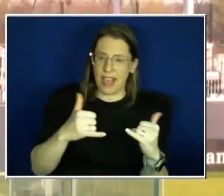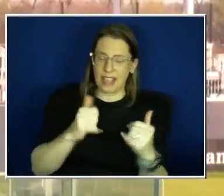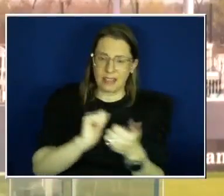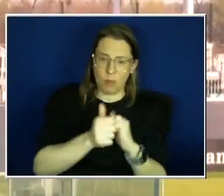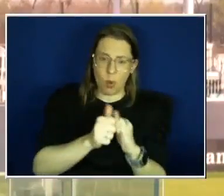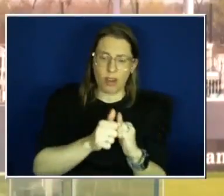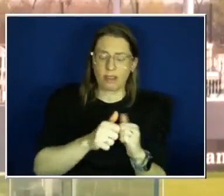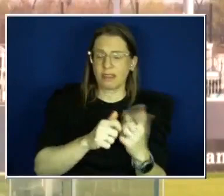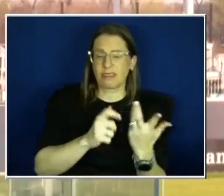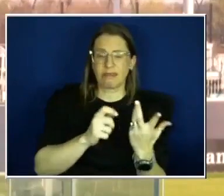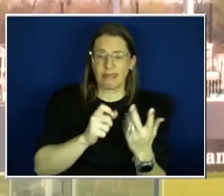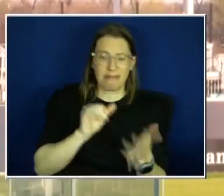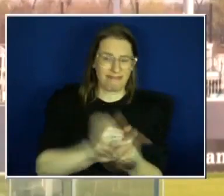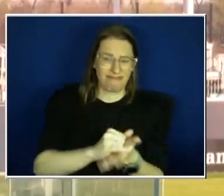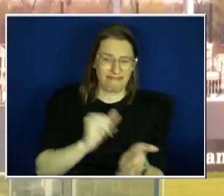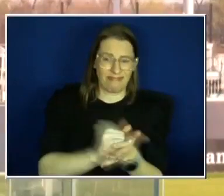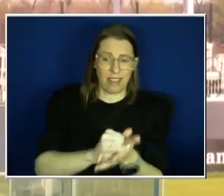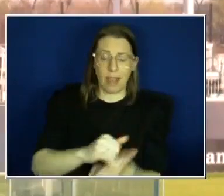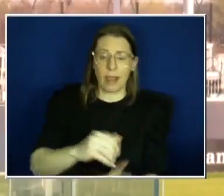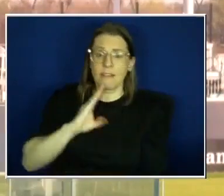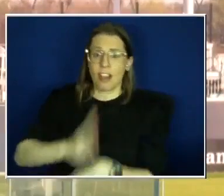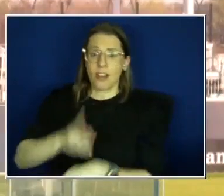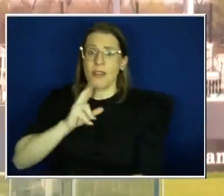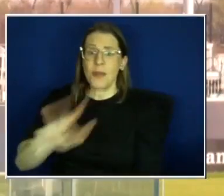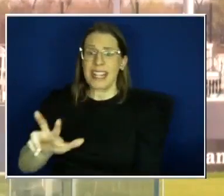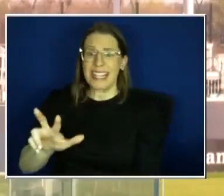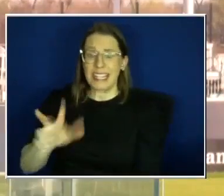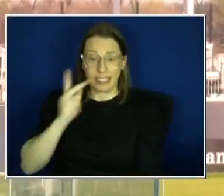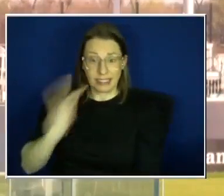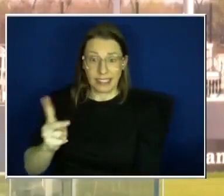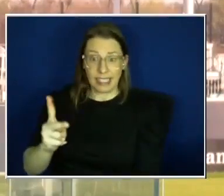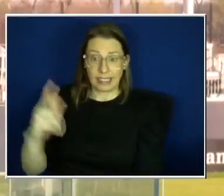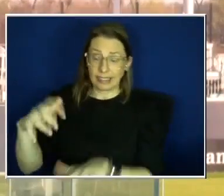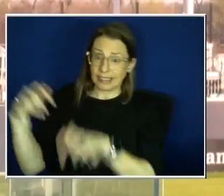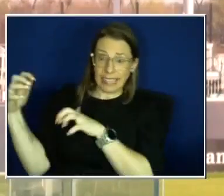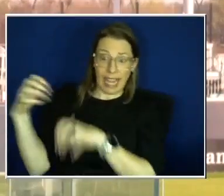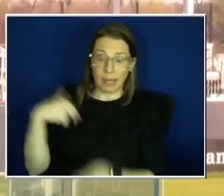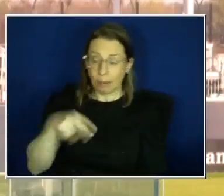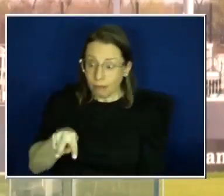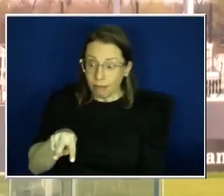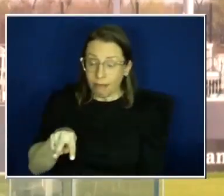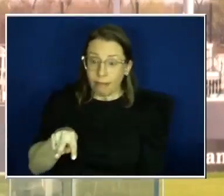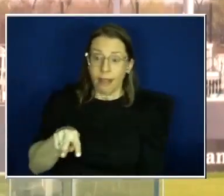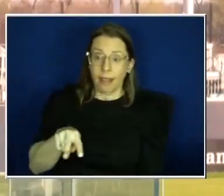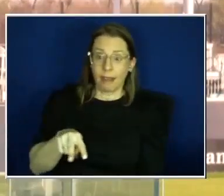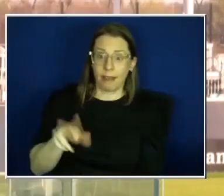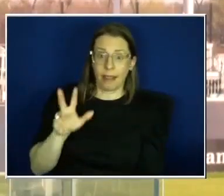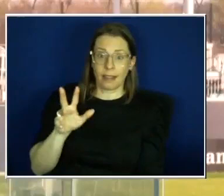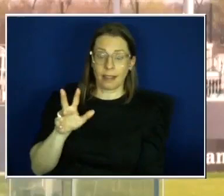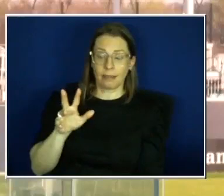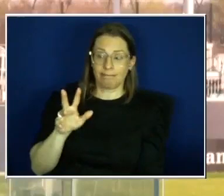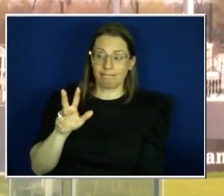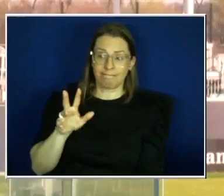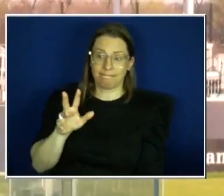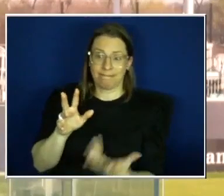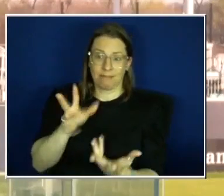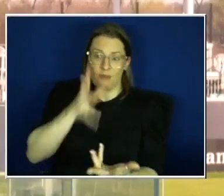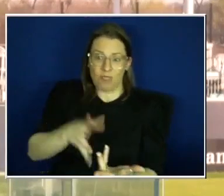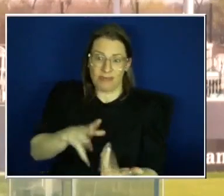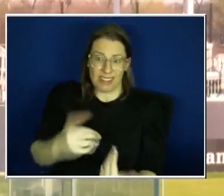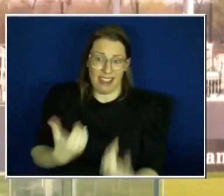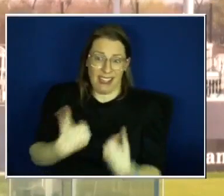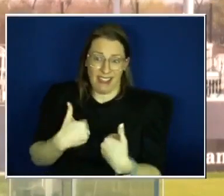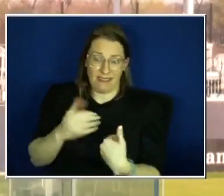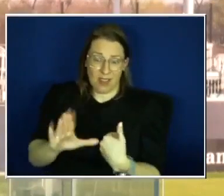possibility, to now my daughter, who is 3 years old, seeing this stadium and not knowing anything different than women having their own facilities